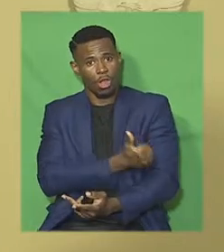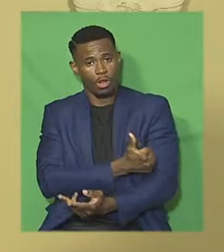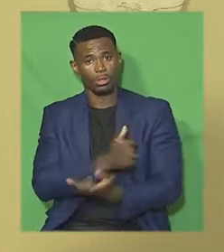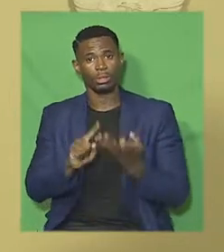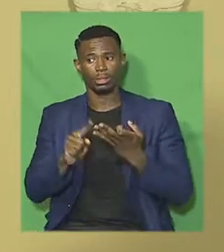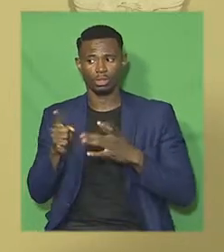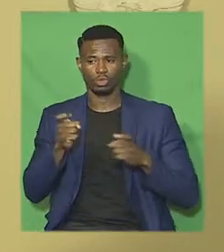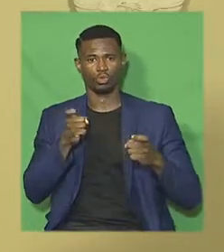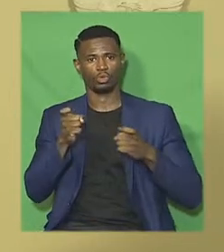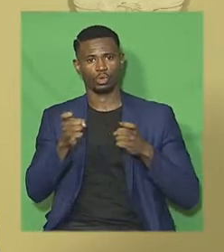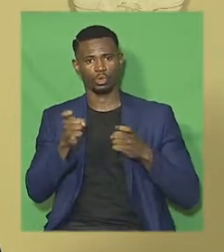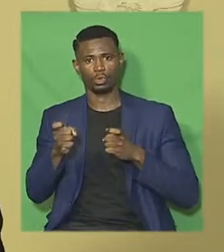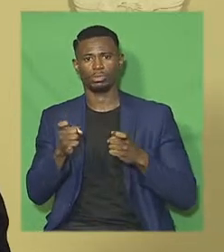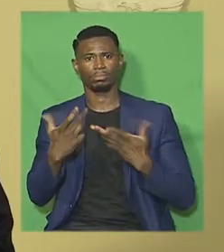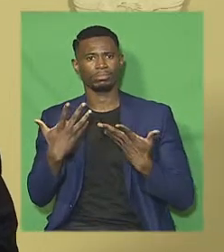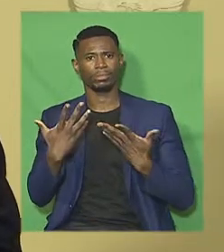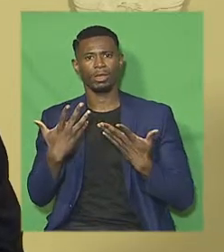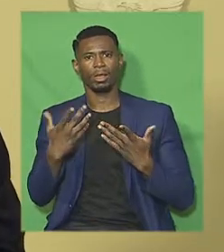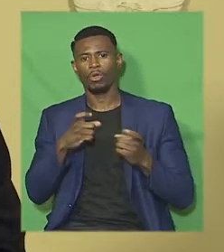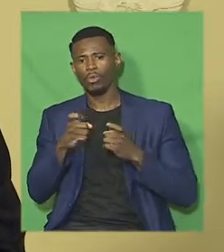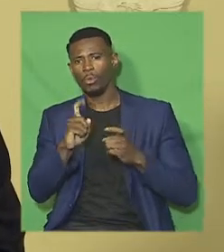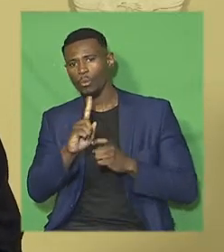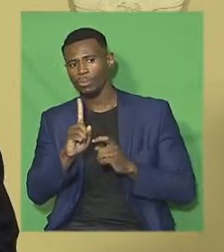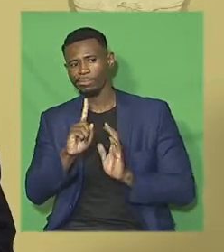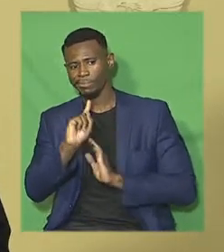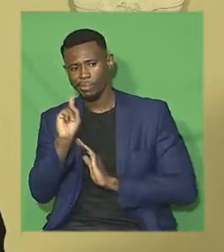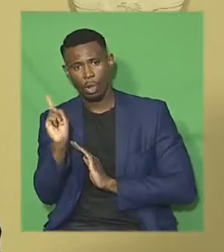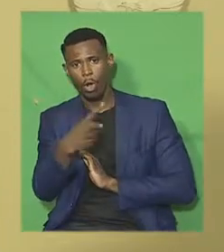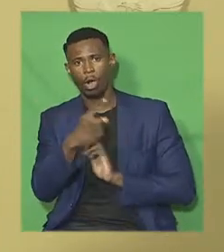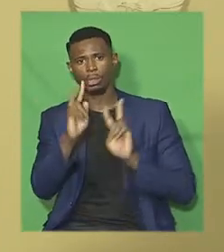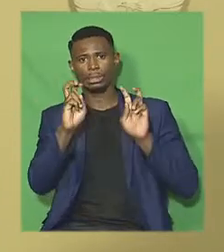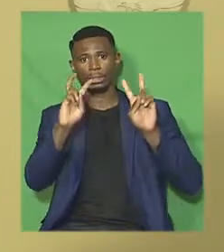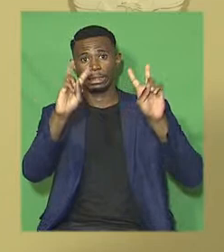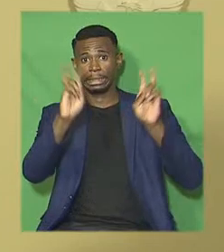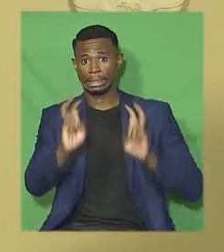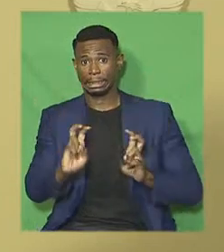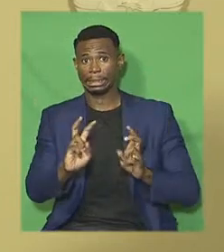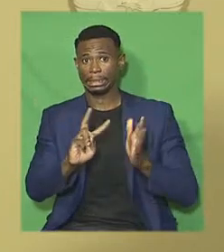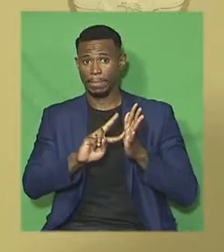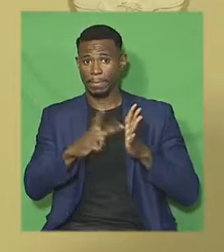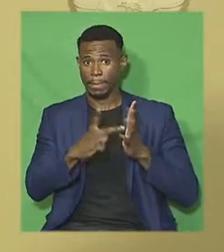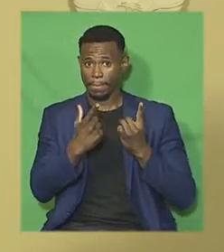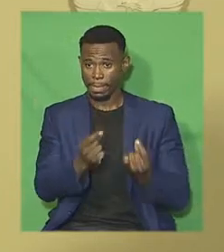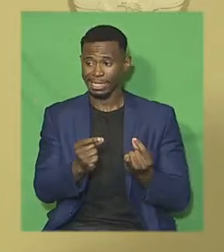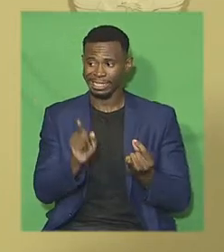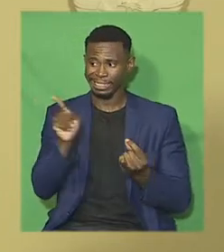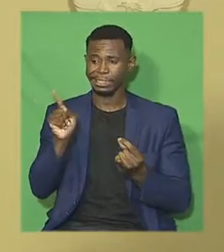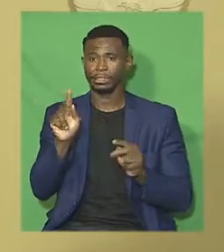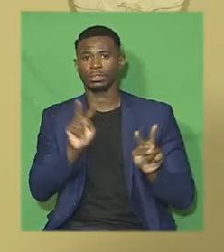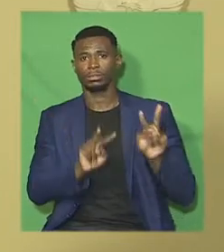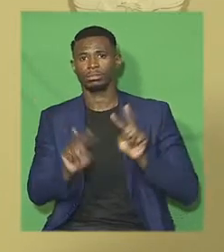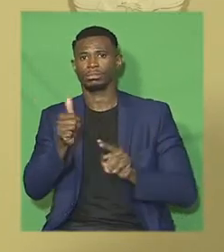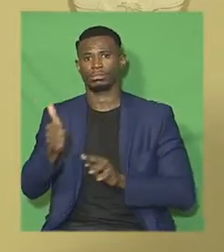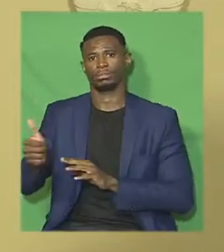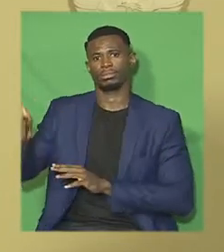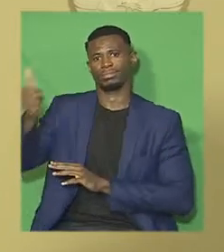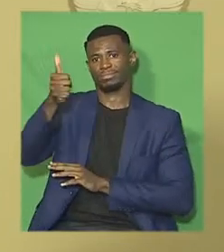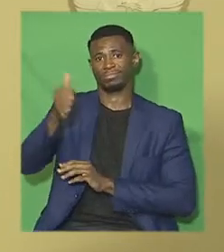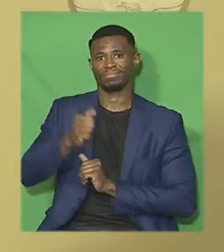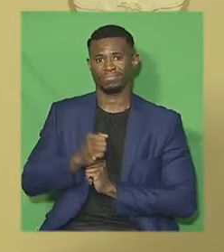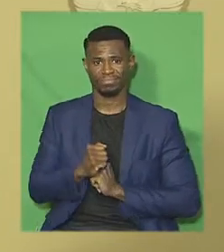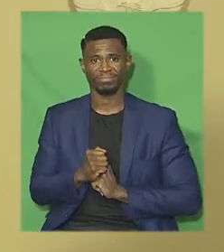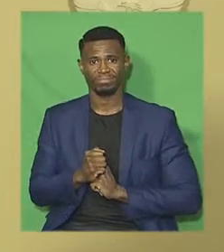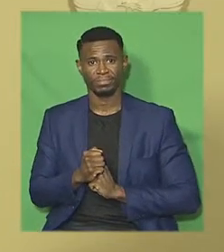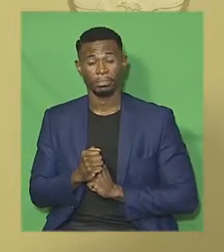over all critical aspects of the Energy Action Plan. This will help to deal with the challenge